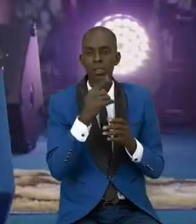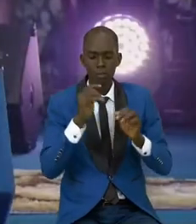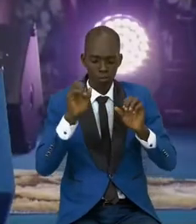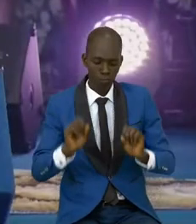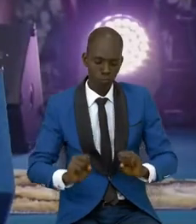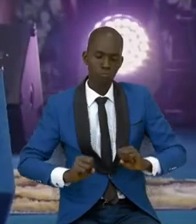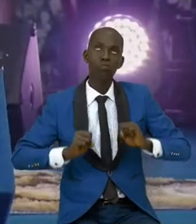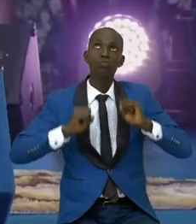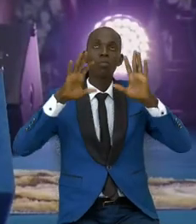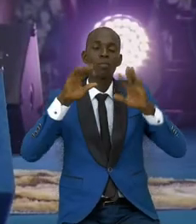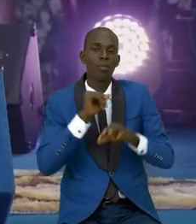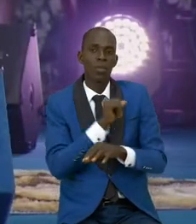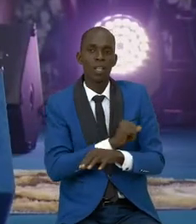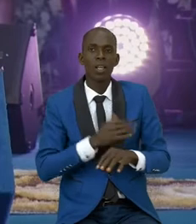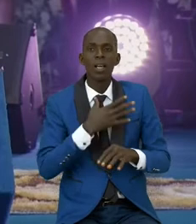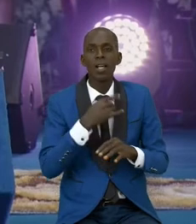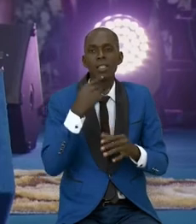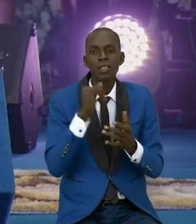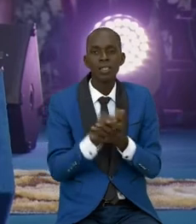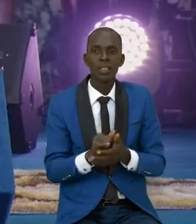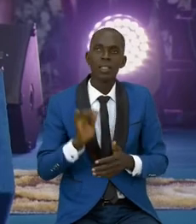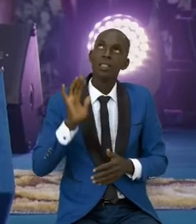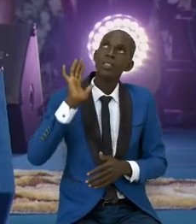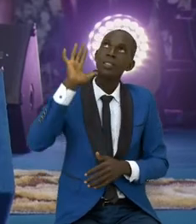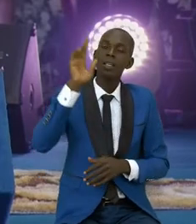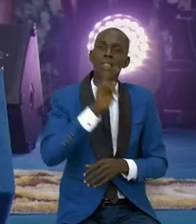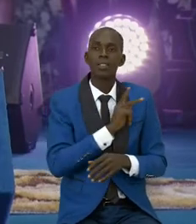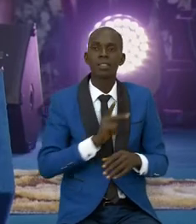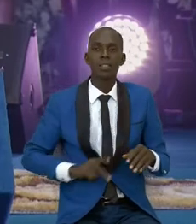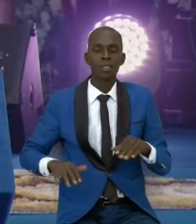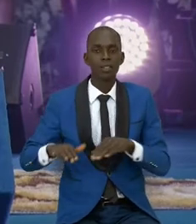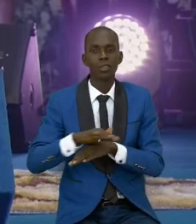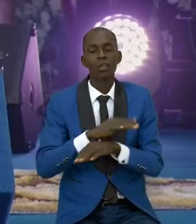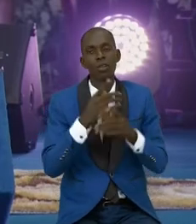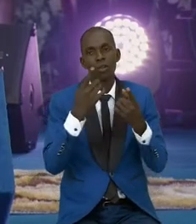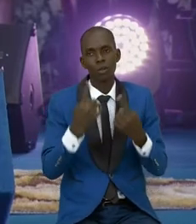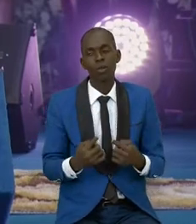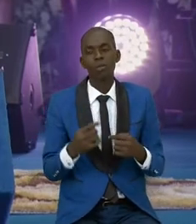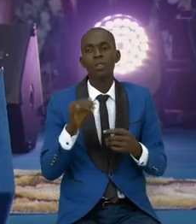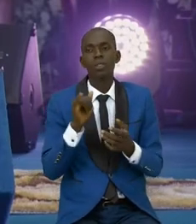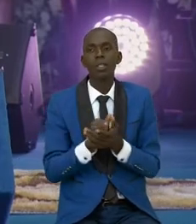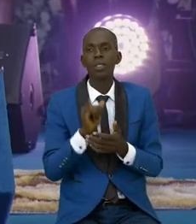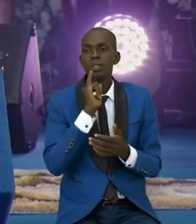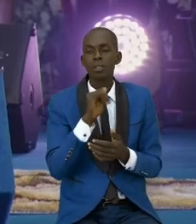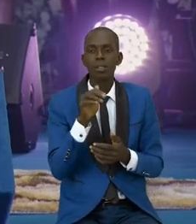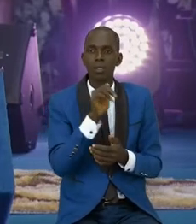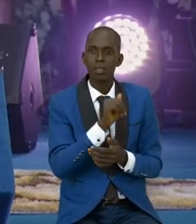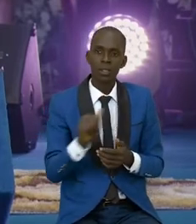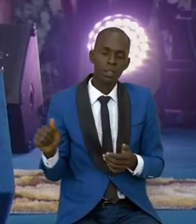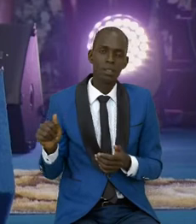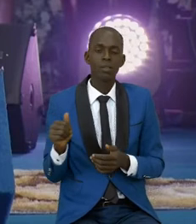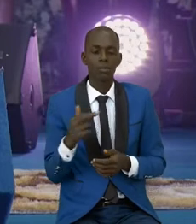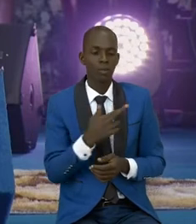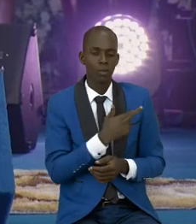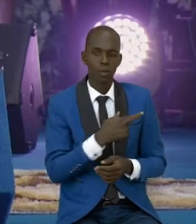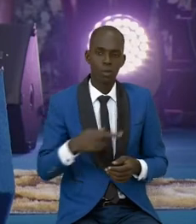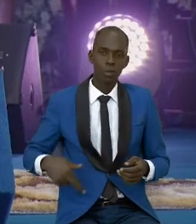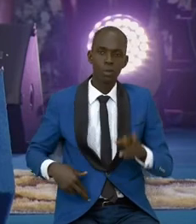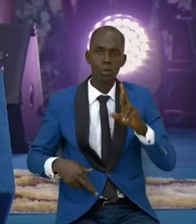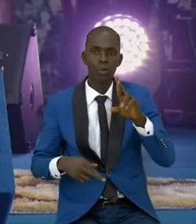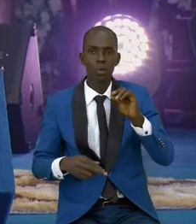attitude. And it says, thy kingdom come, a loyal attitude. I'm a part of the kingdom. I'm a